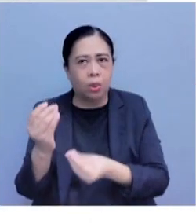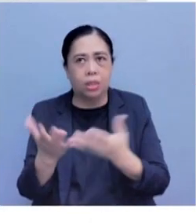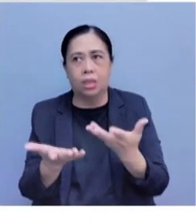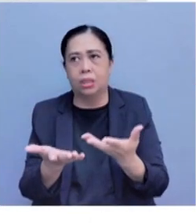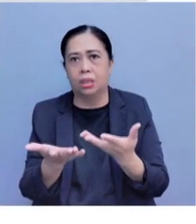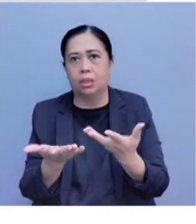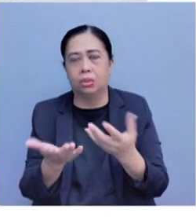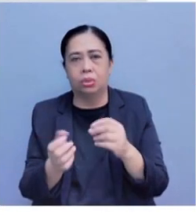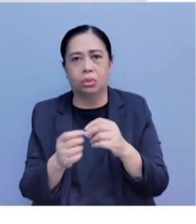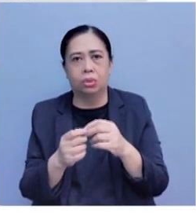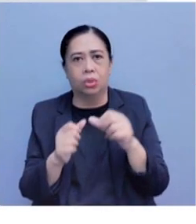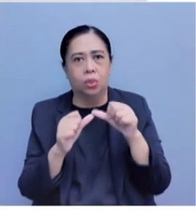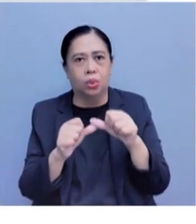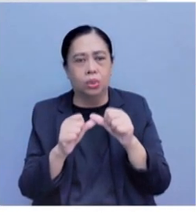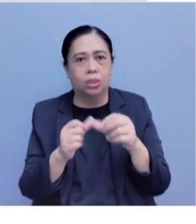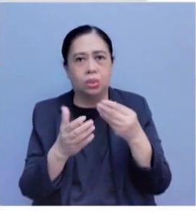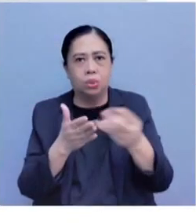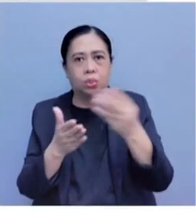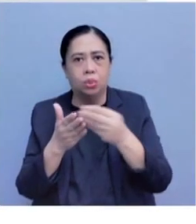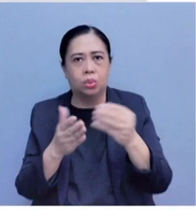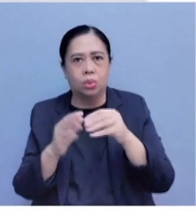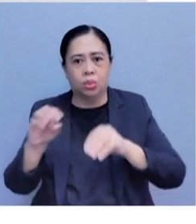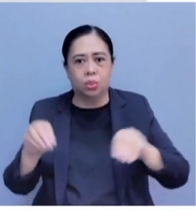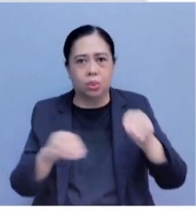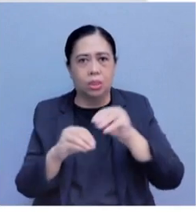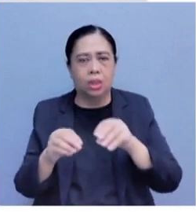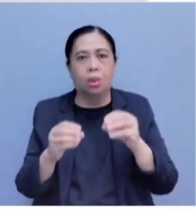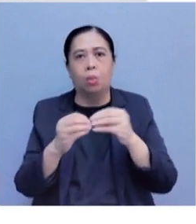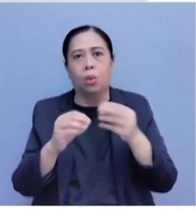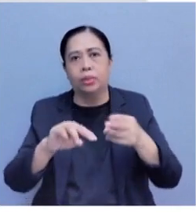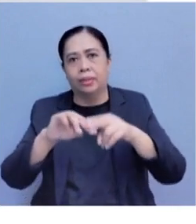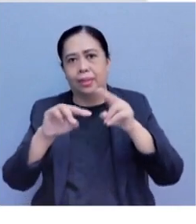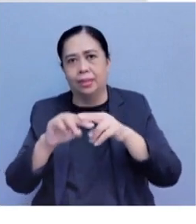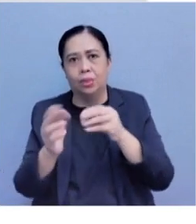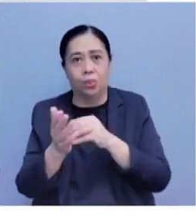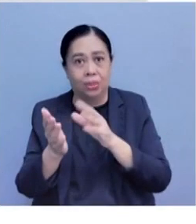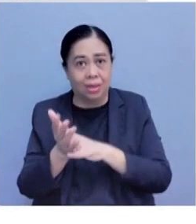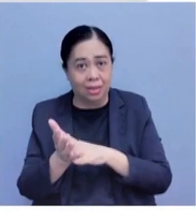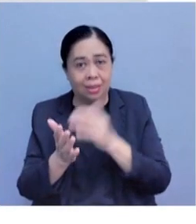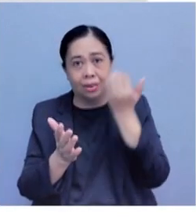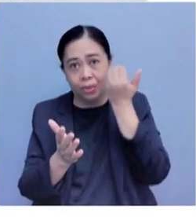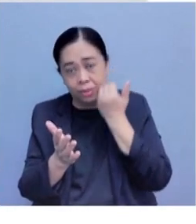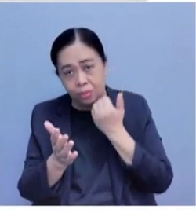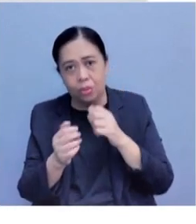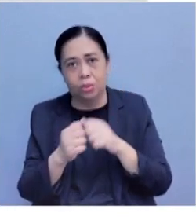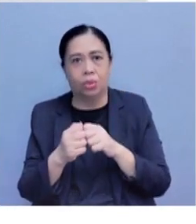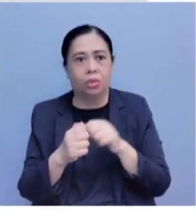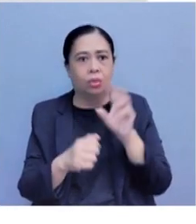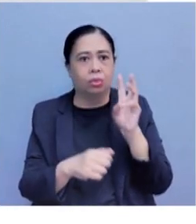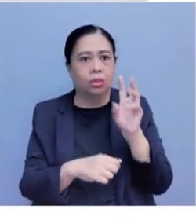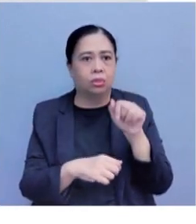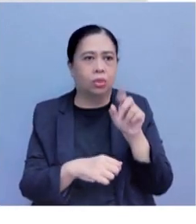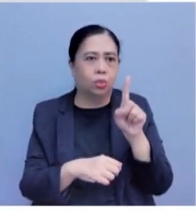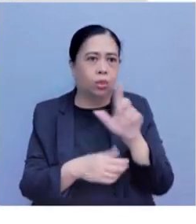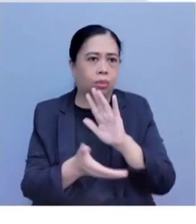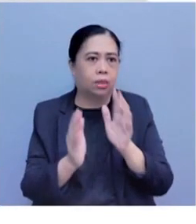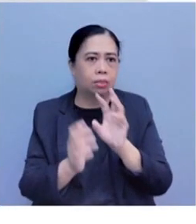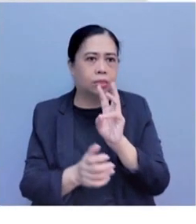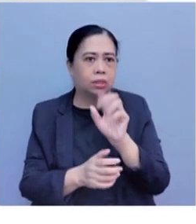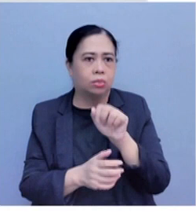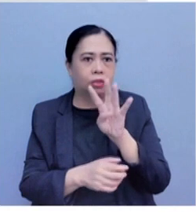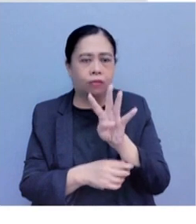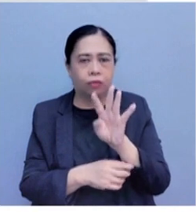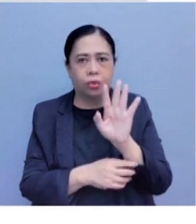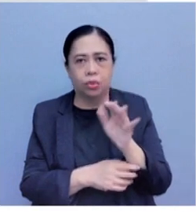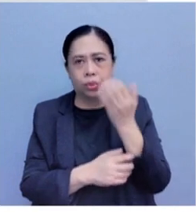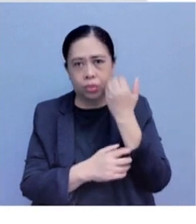yung pag-gastos natin, lalaki yung deficit mo, di ba? Lalaki yun from 6.1 magiging 6.4 ang